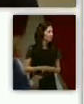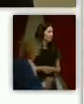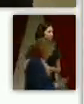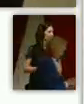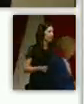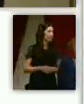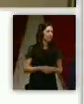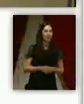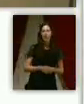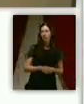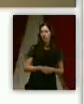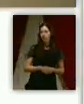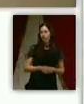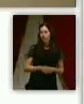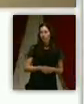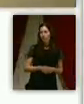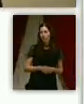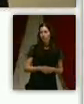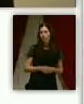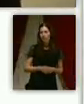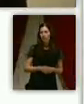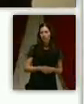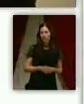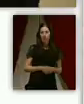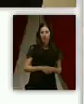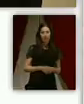that we'll try to solve as soon as possible.